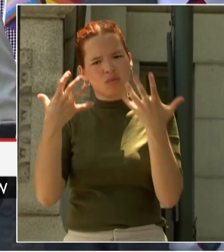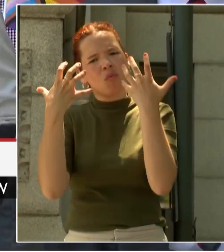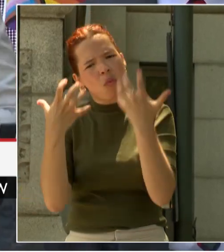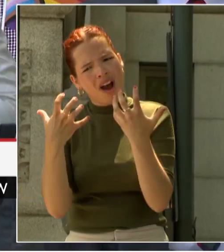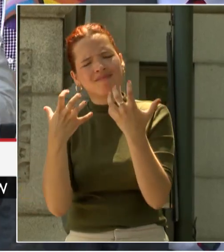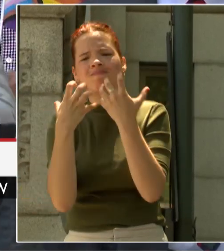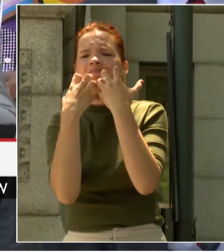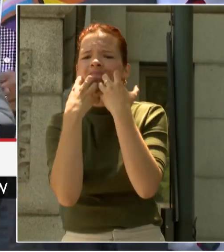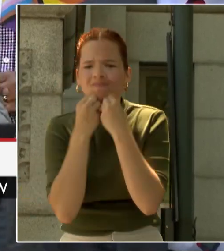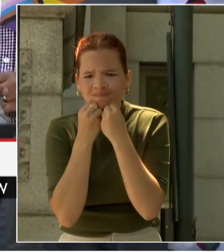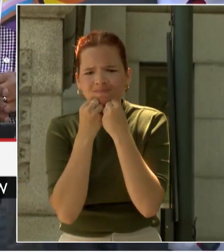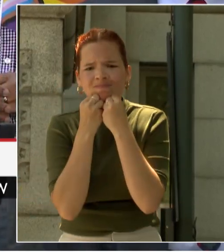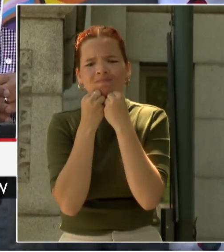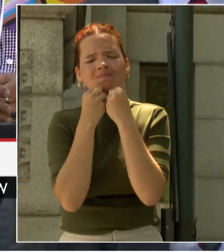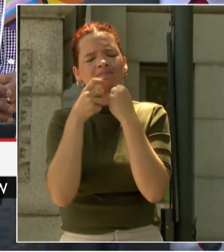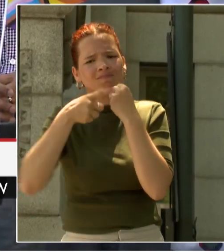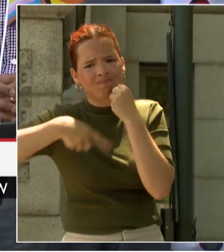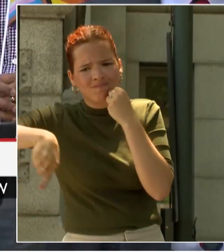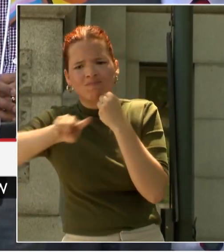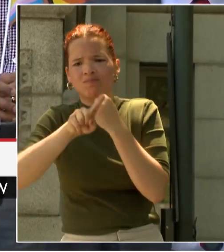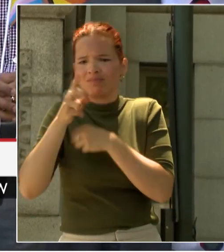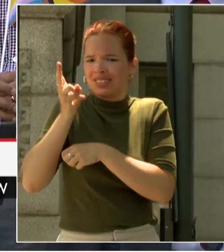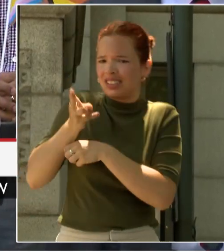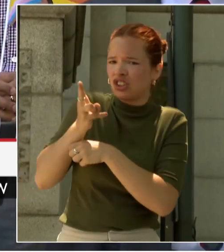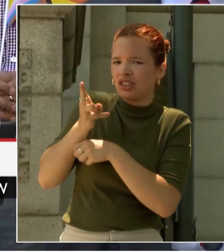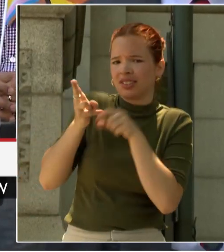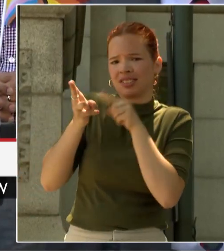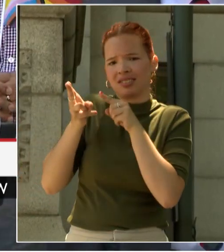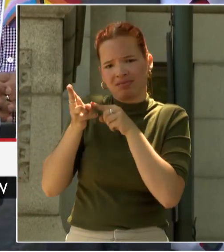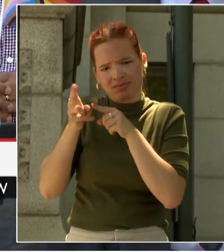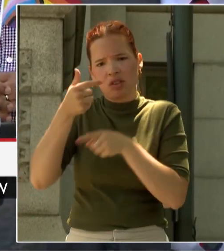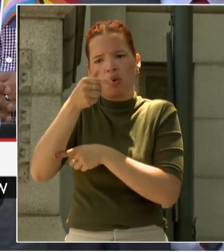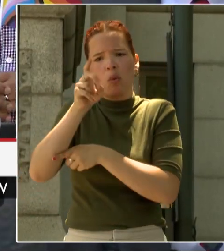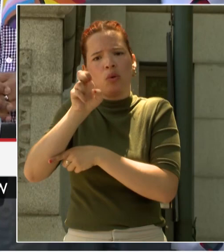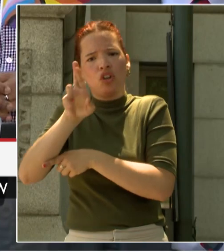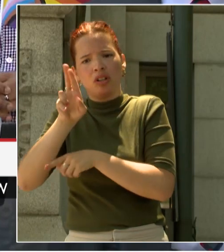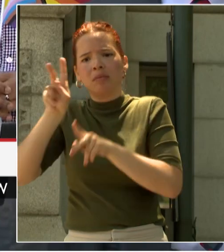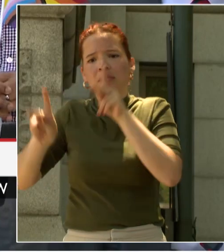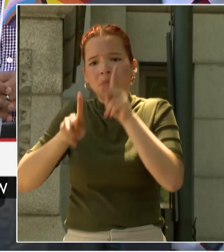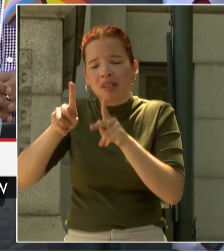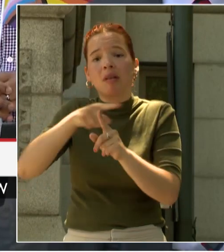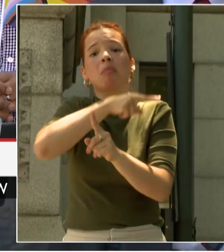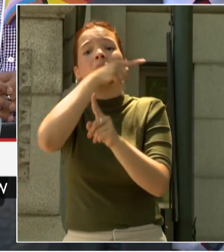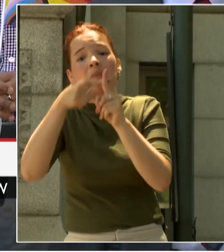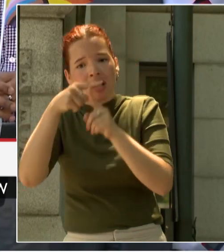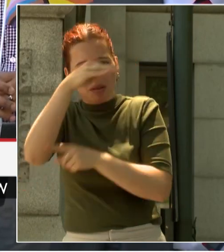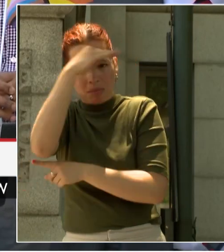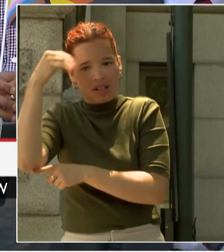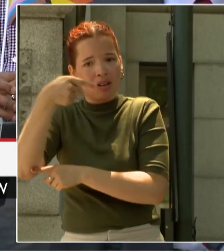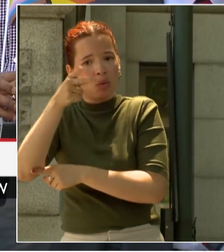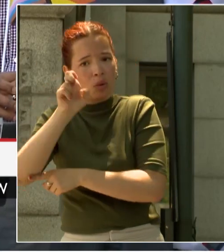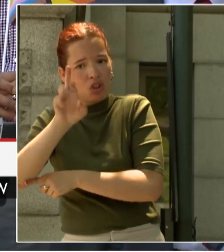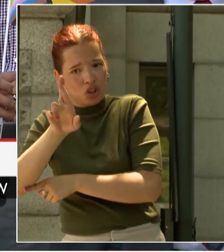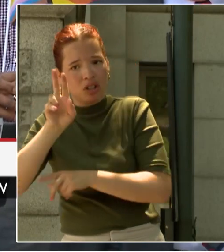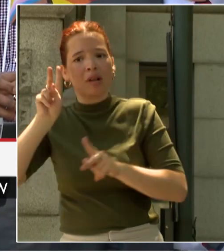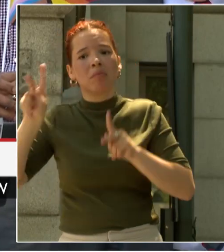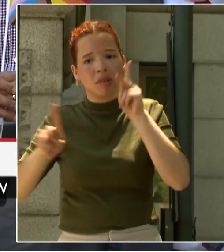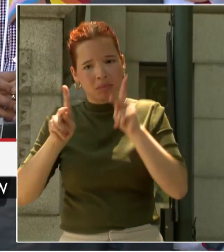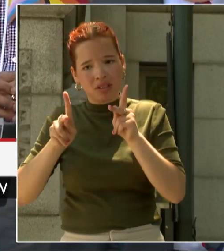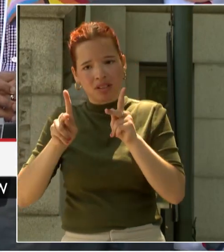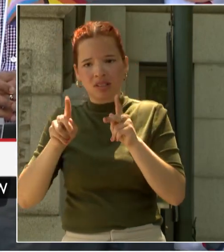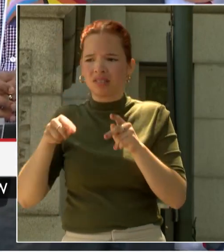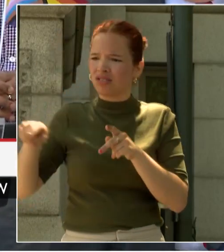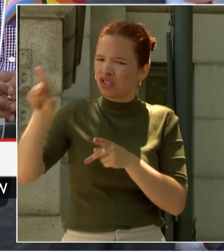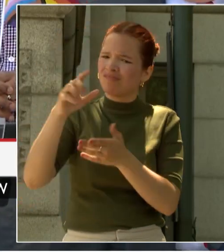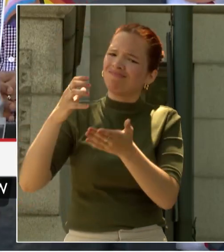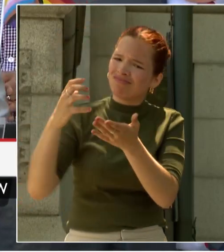queer people and all queer people in the District of Columbia. DC is well positioned to lead the way in collecting and preserving our history, and